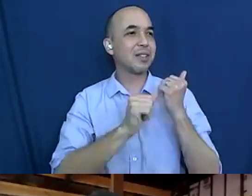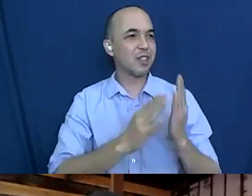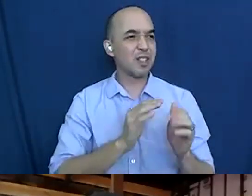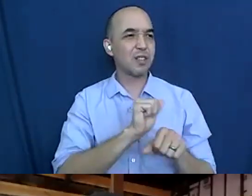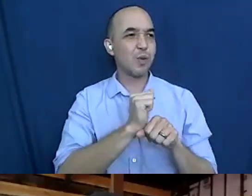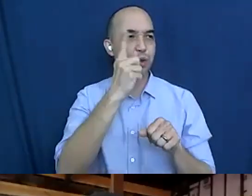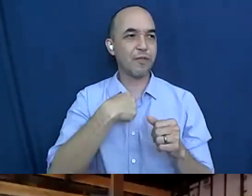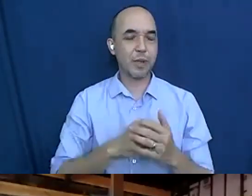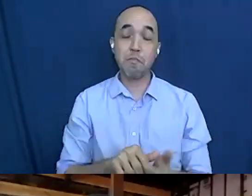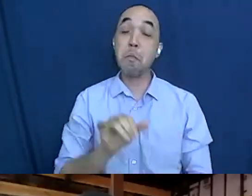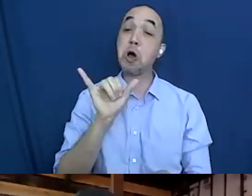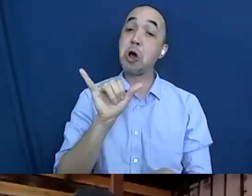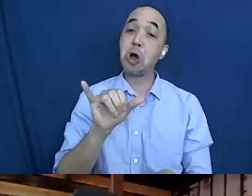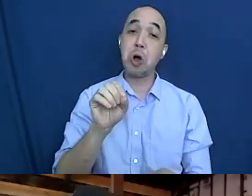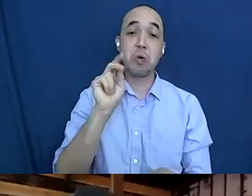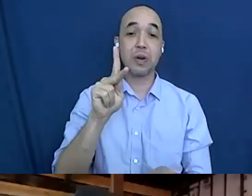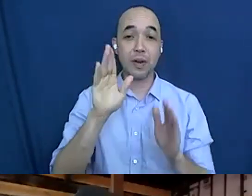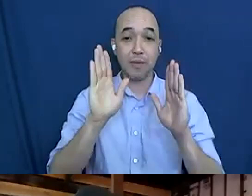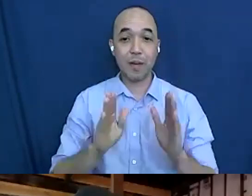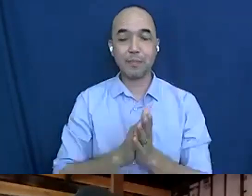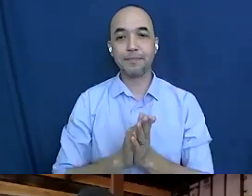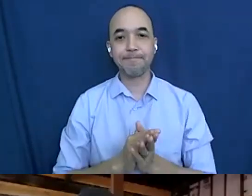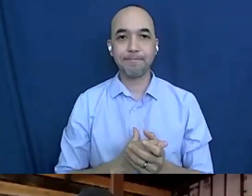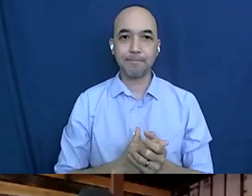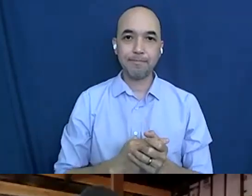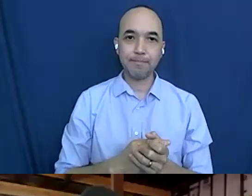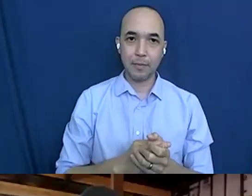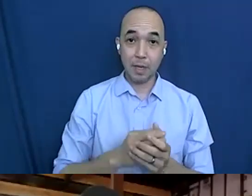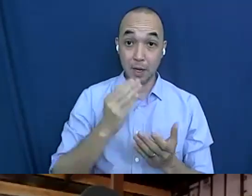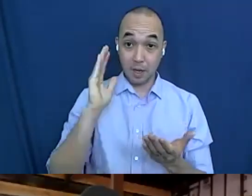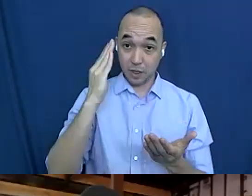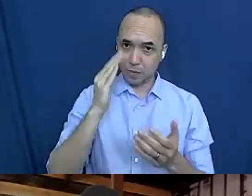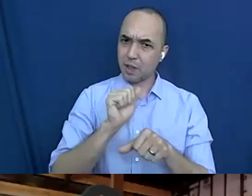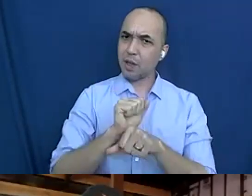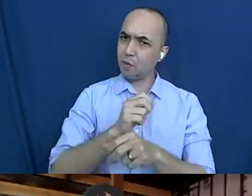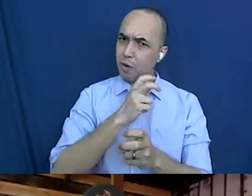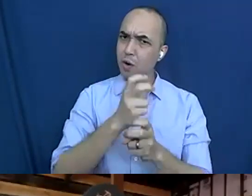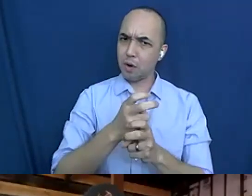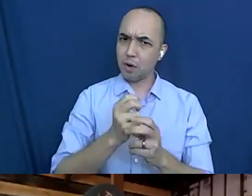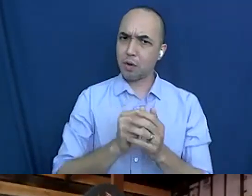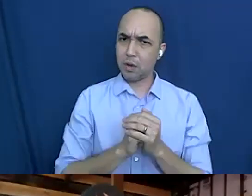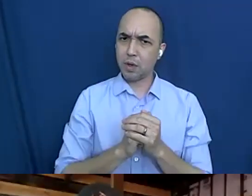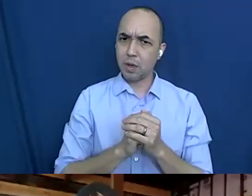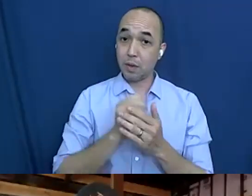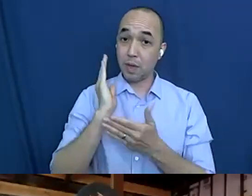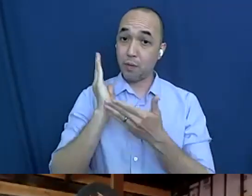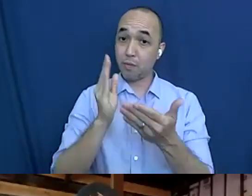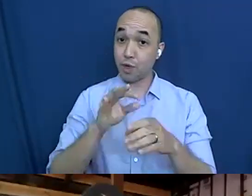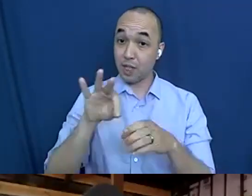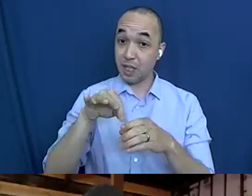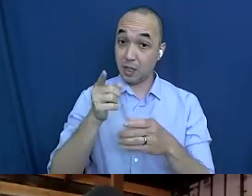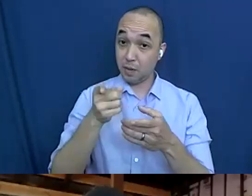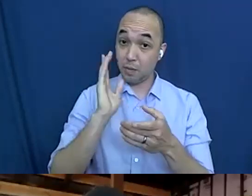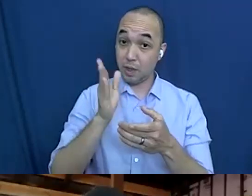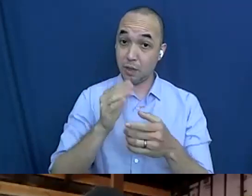Okay, great. Well, that's wonderful. It seems like they're very industrious and they're going to bring you tea and whatnot. Okay,